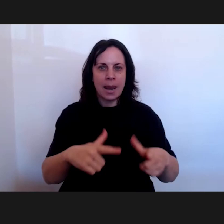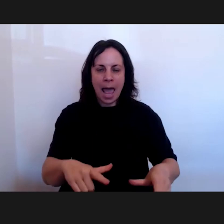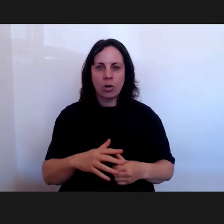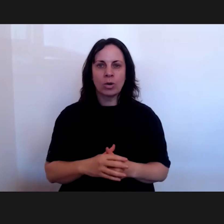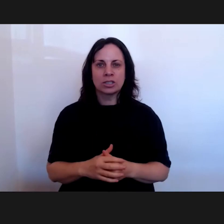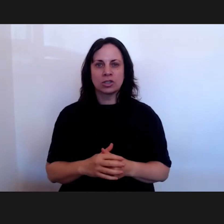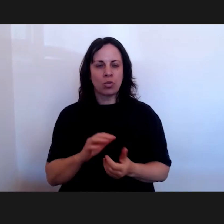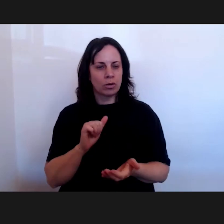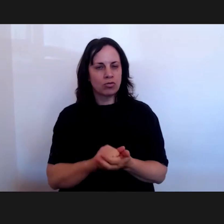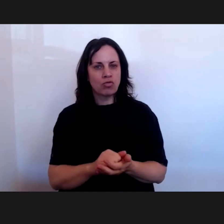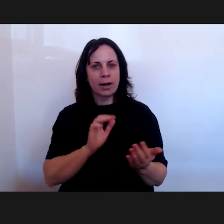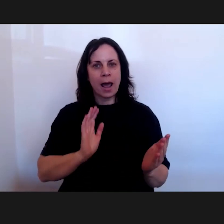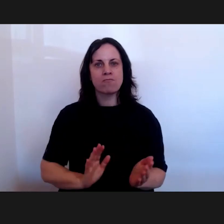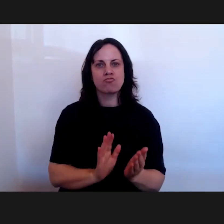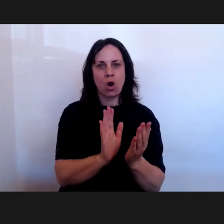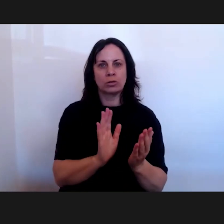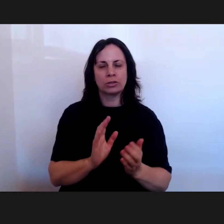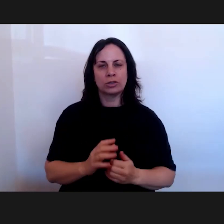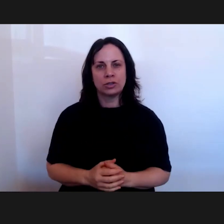I guess